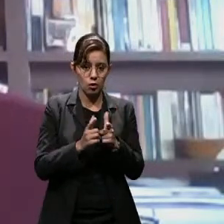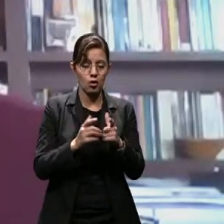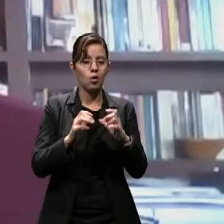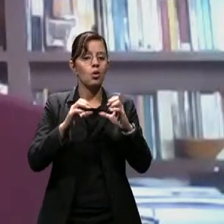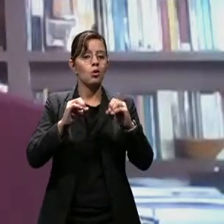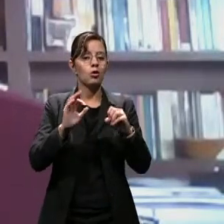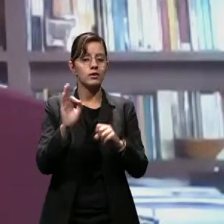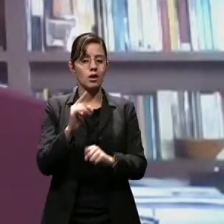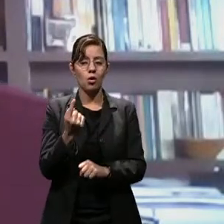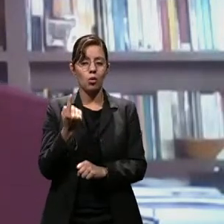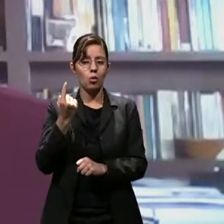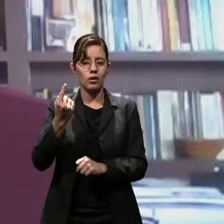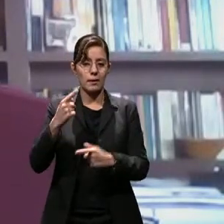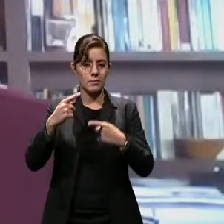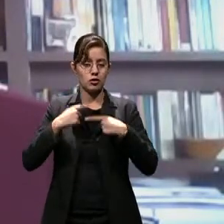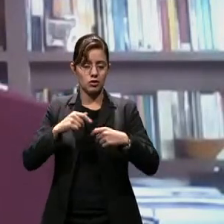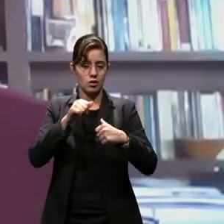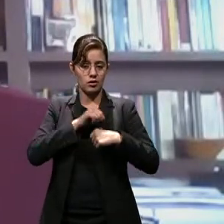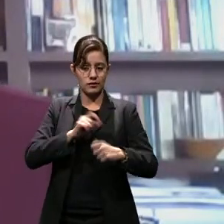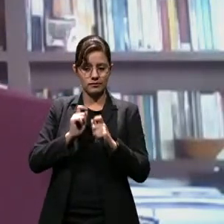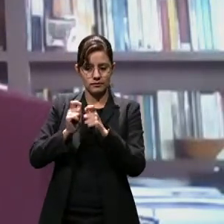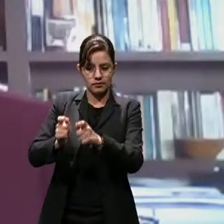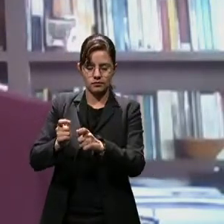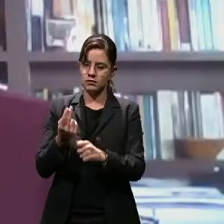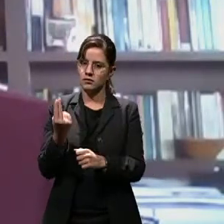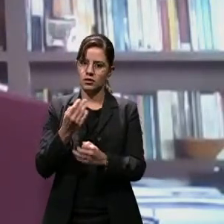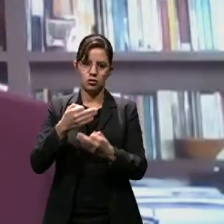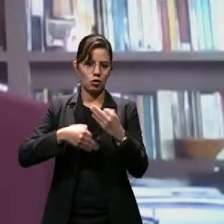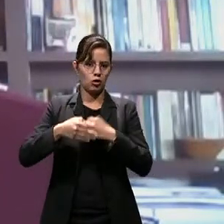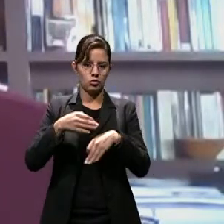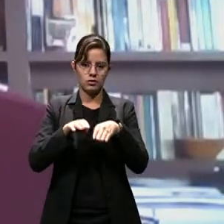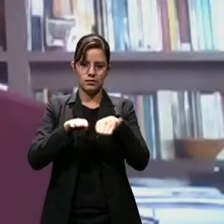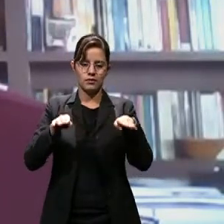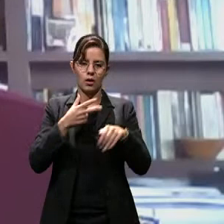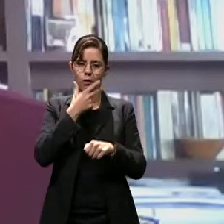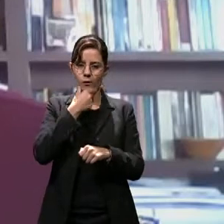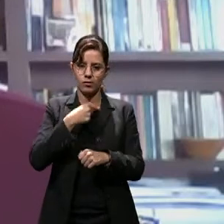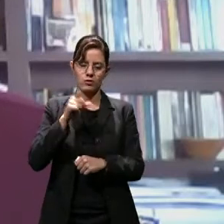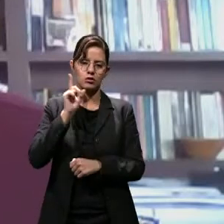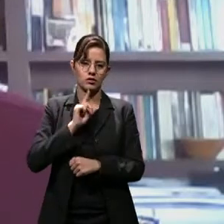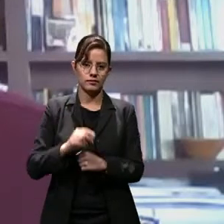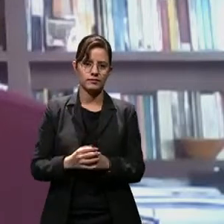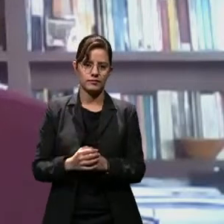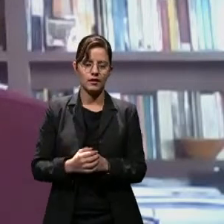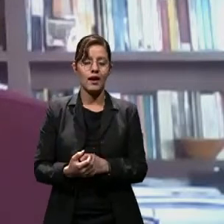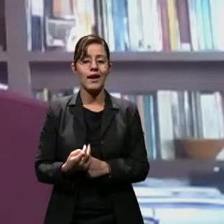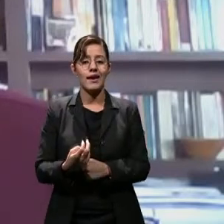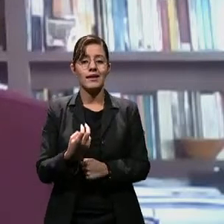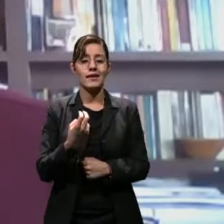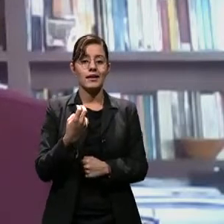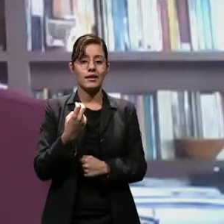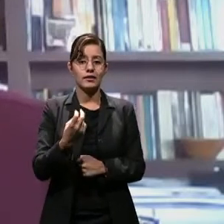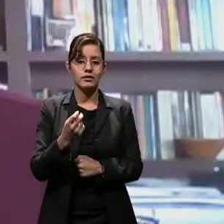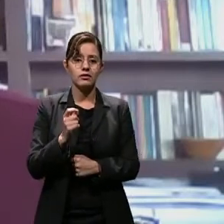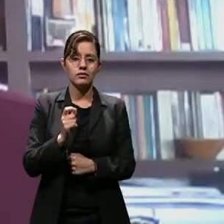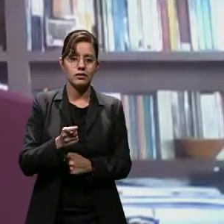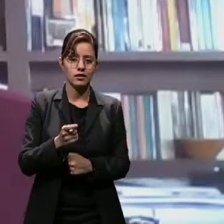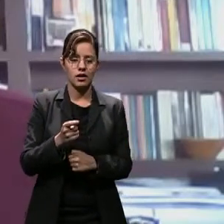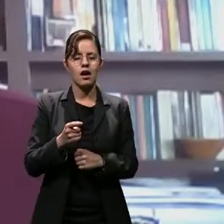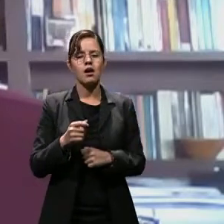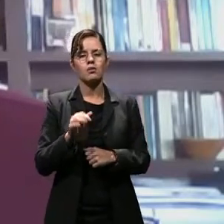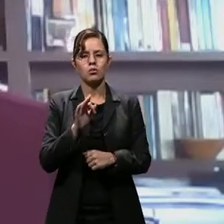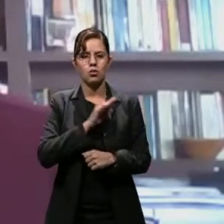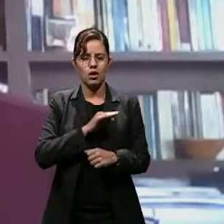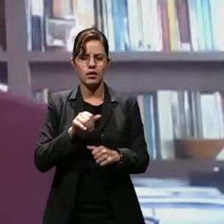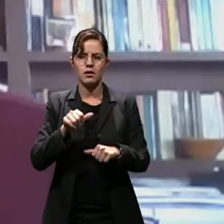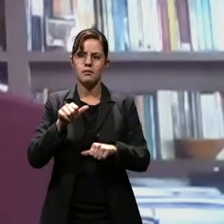has been translated into rules and actions that have boosted their effects, like valuing